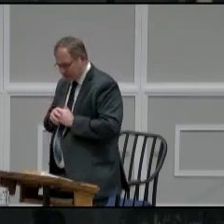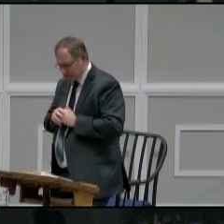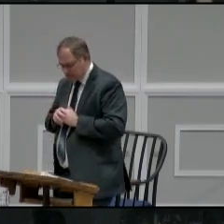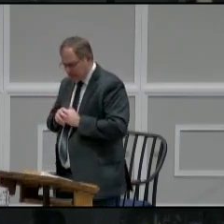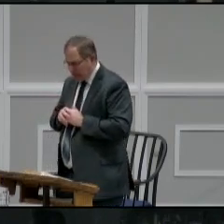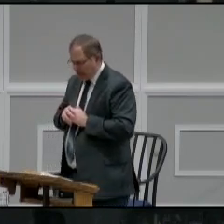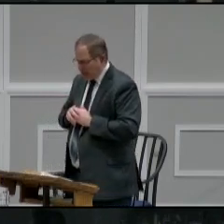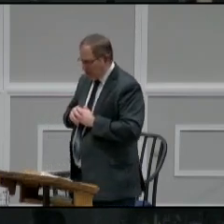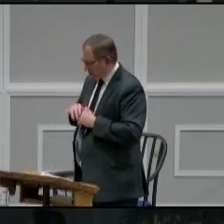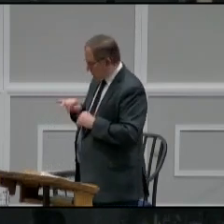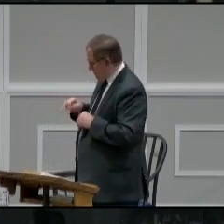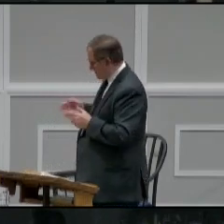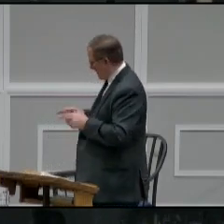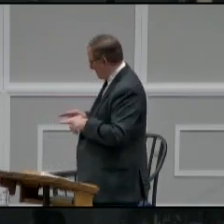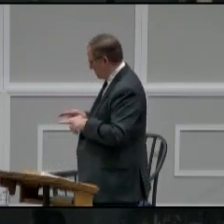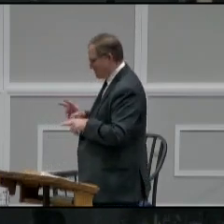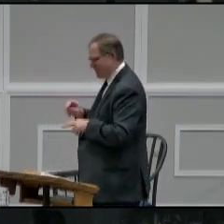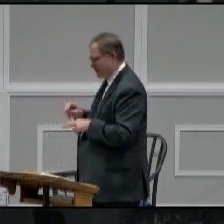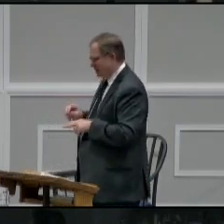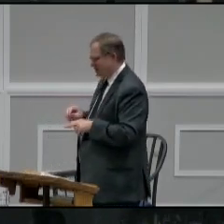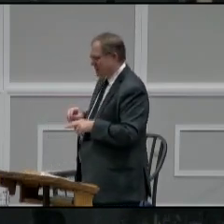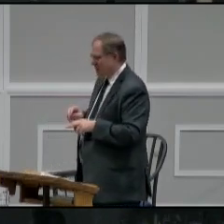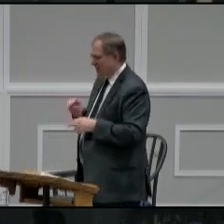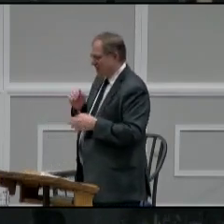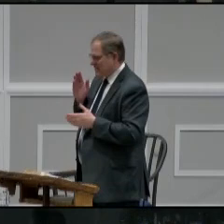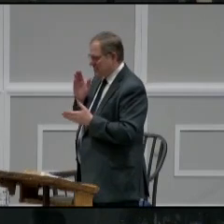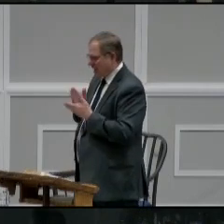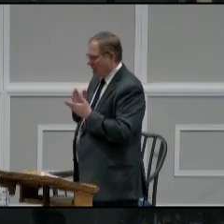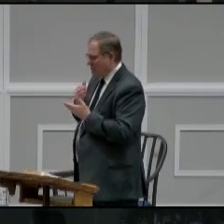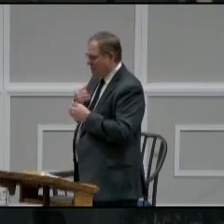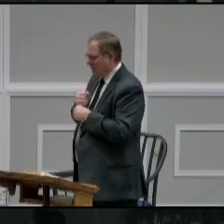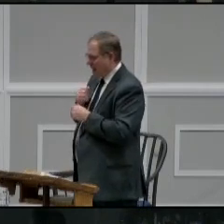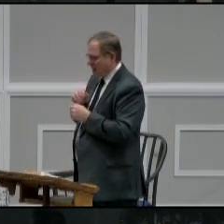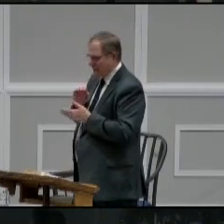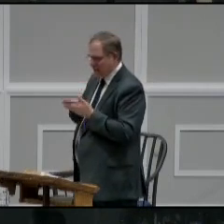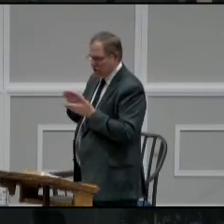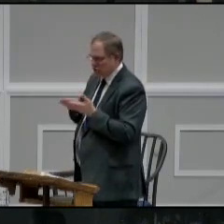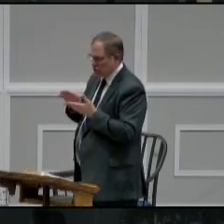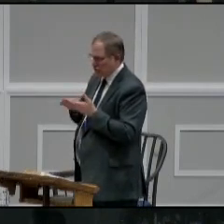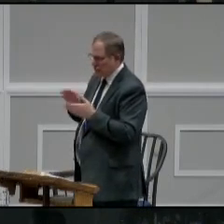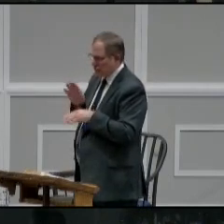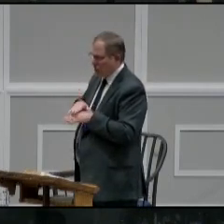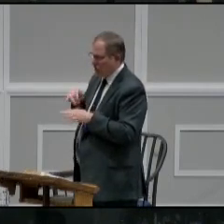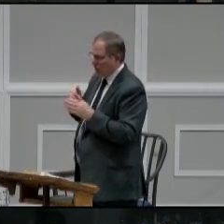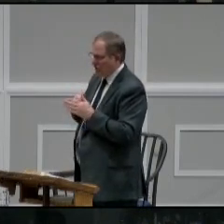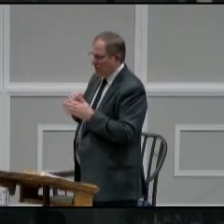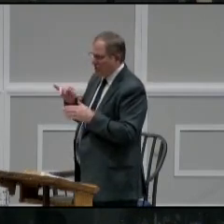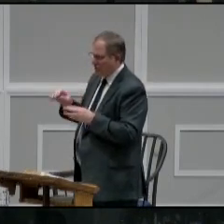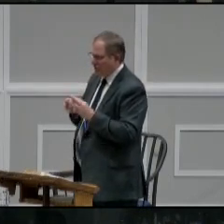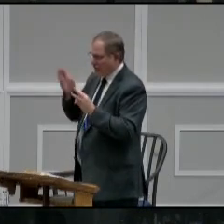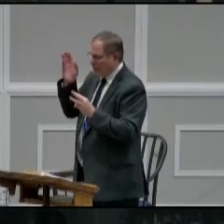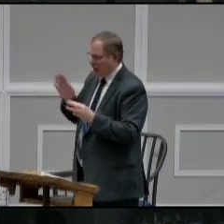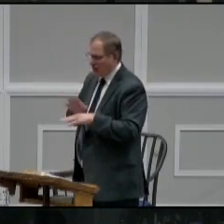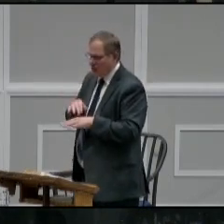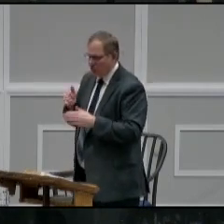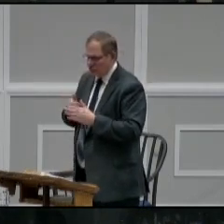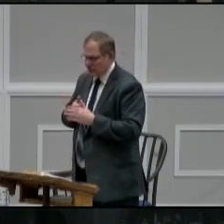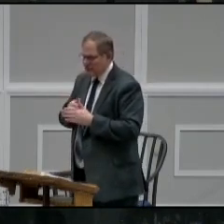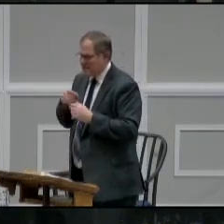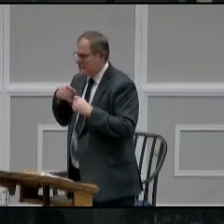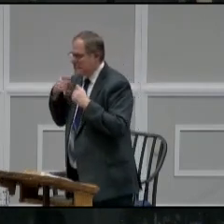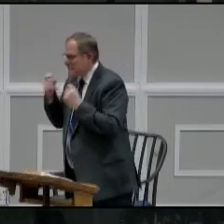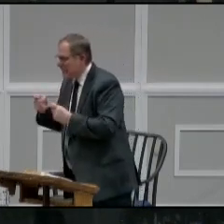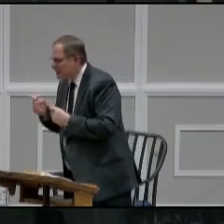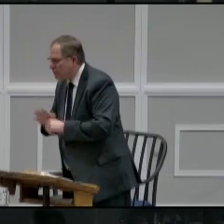If we're to conquer our idols this morning, we got to stop making excuses. And we got to start calling them what God calls them, wicked, amen,